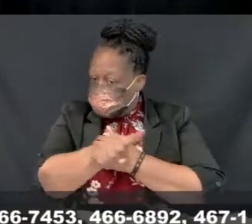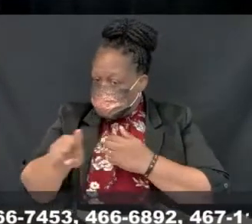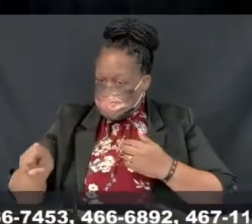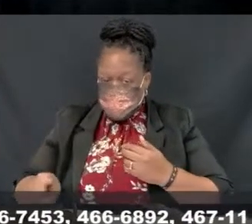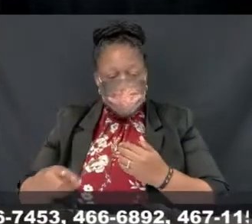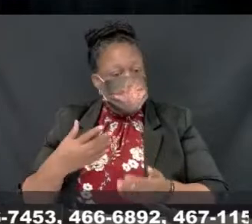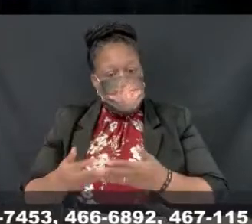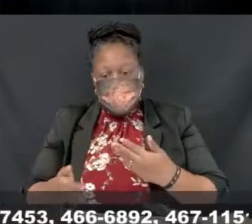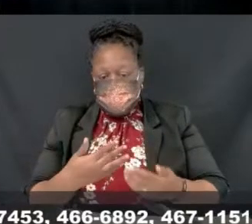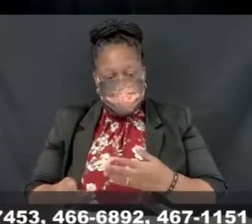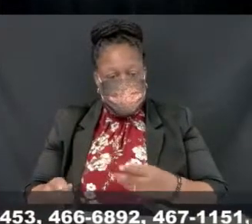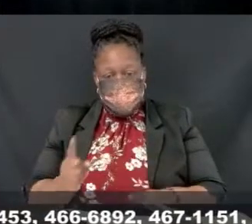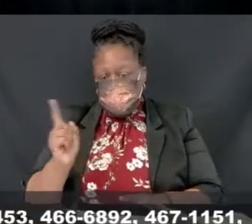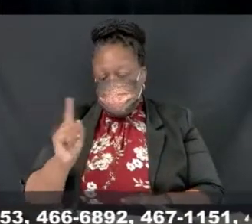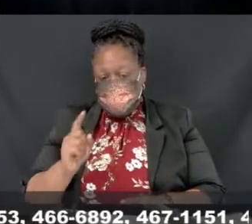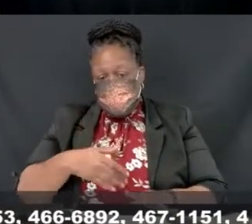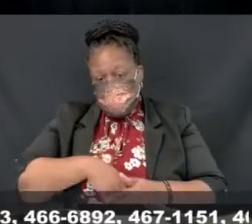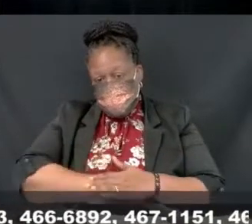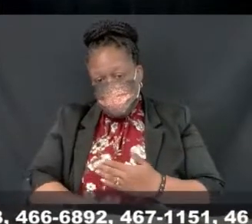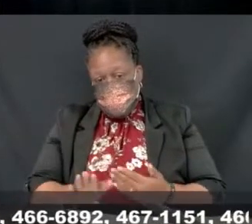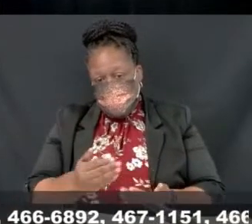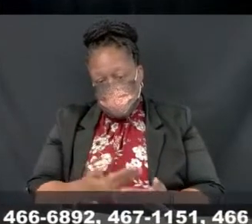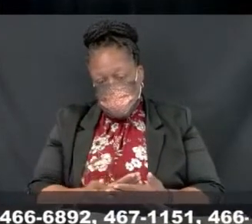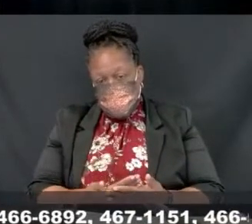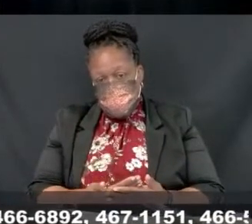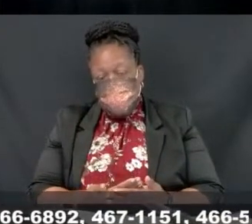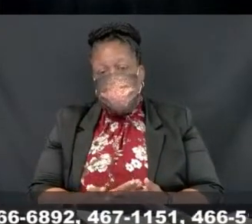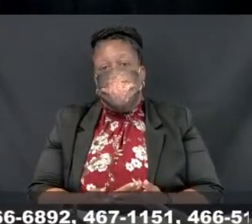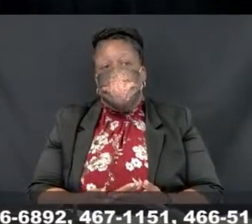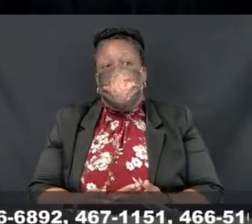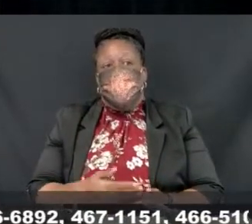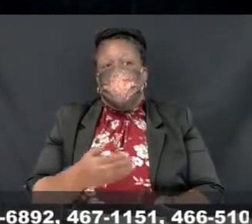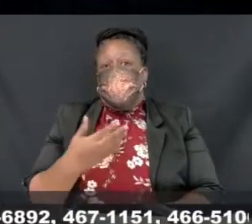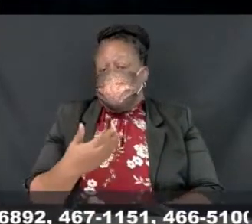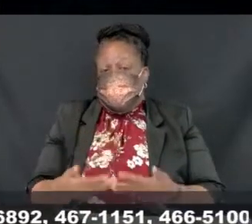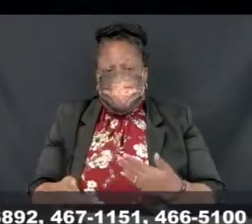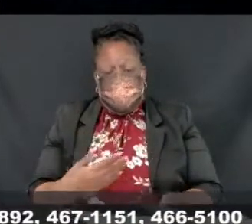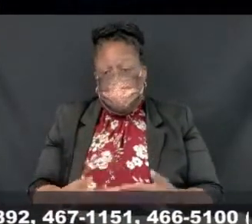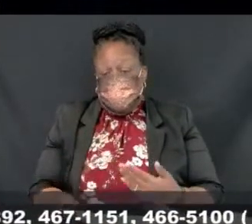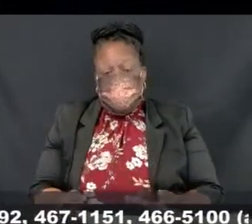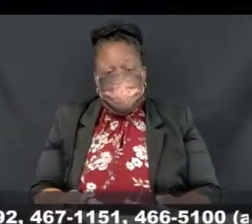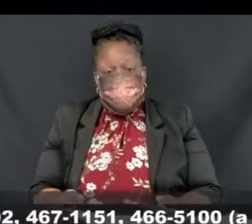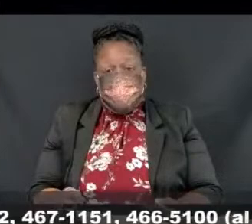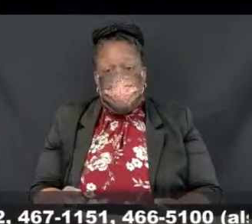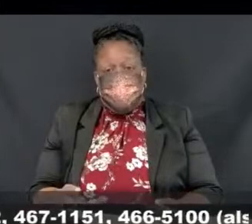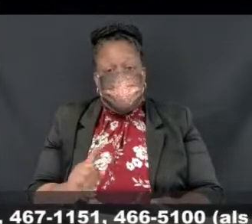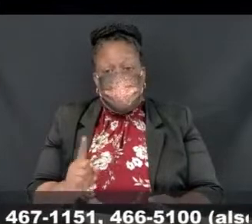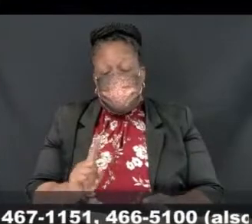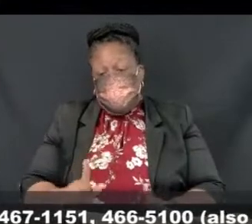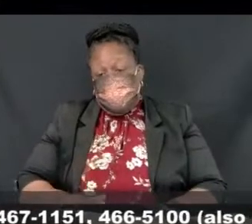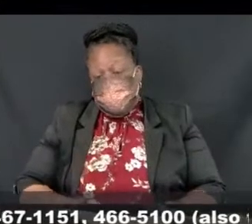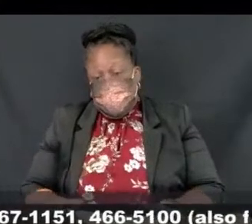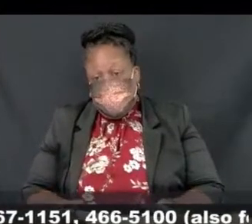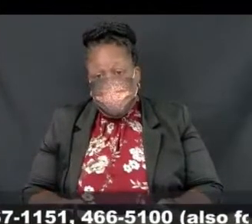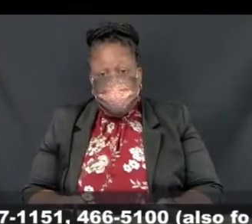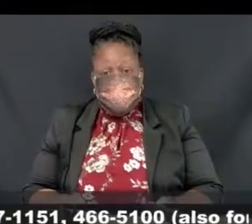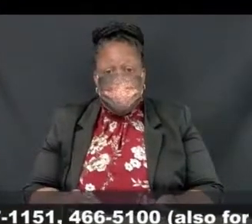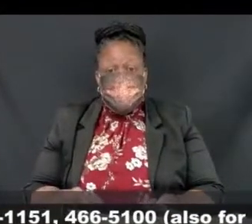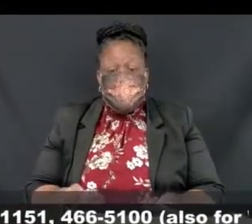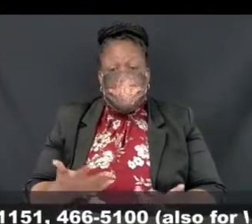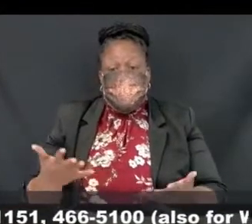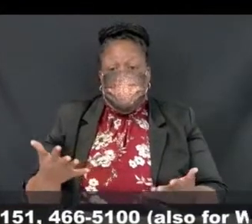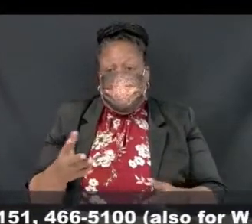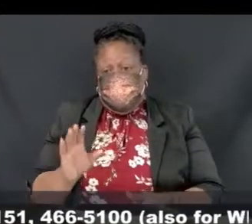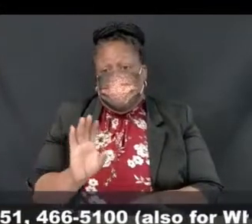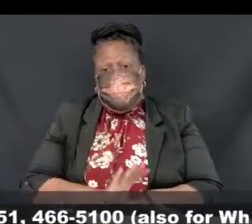birth, your residency status, your ethnic background, your religion, etc. If St.